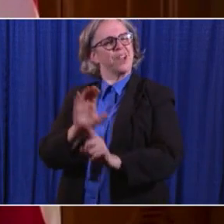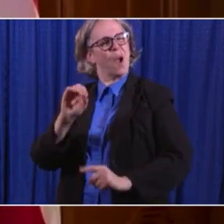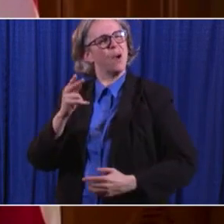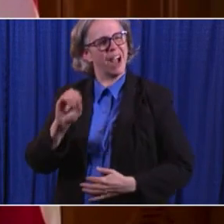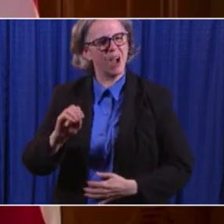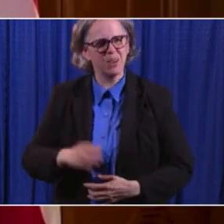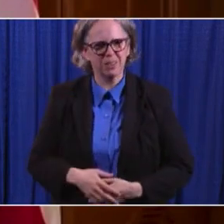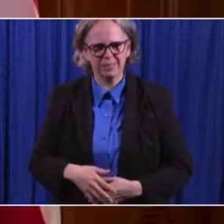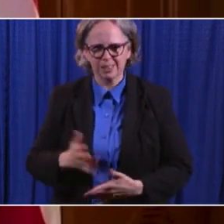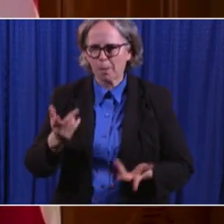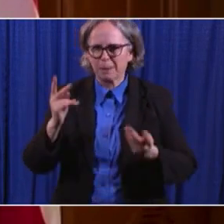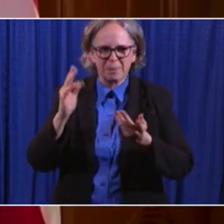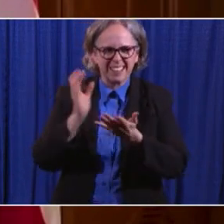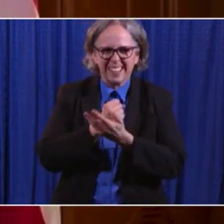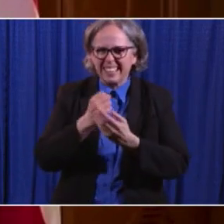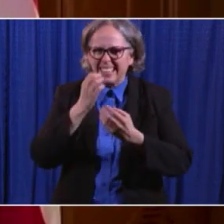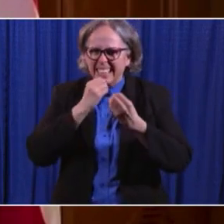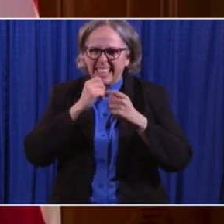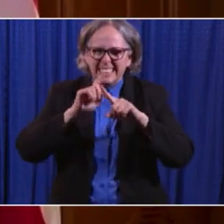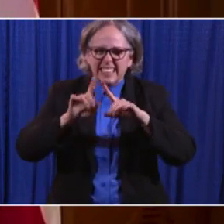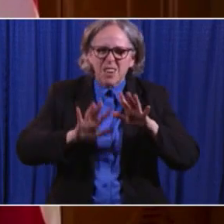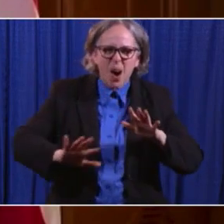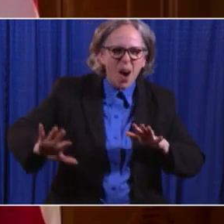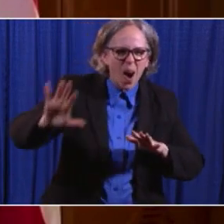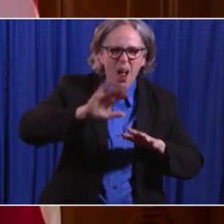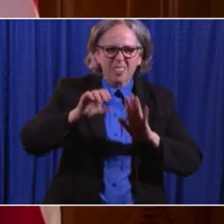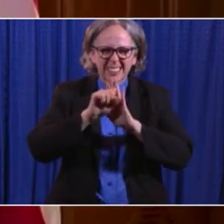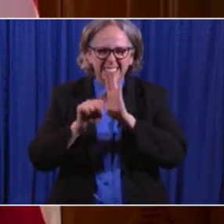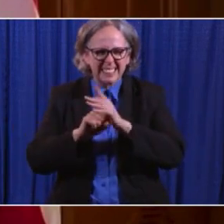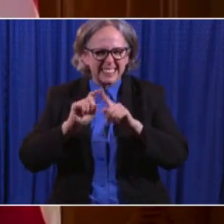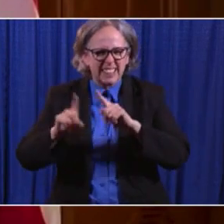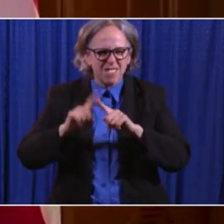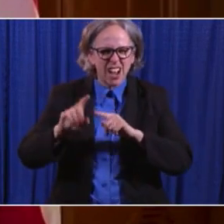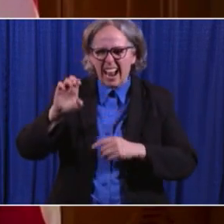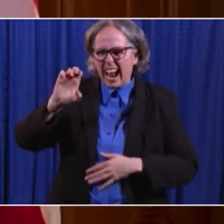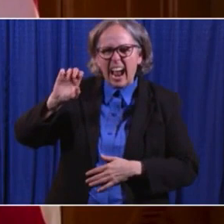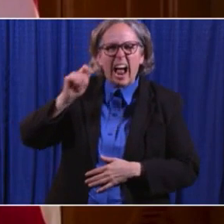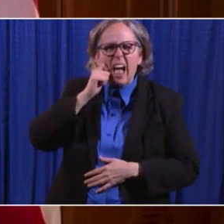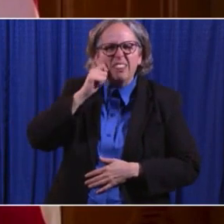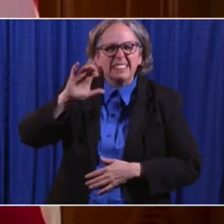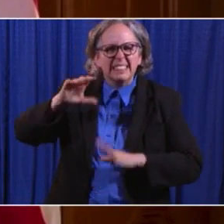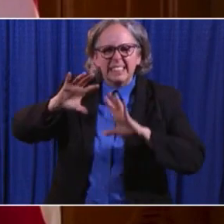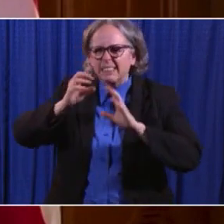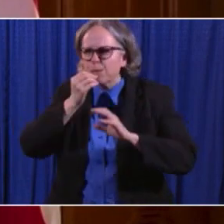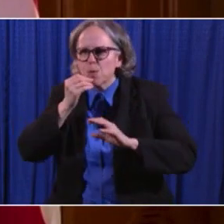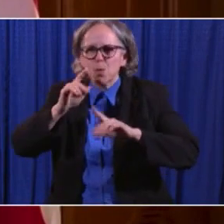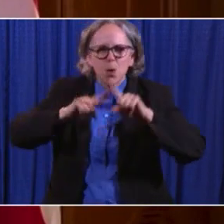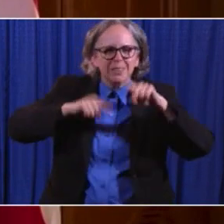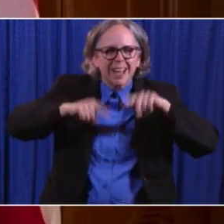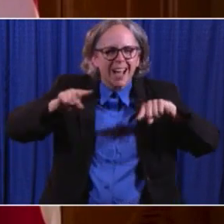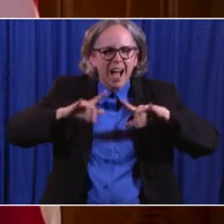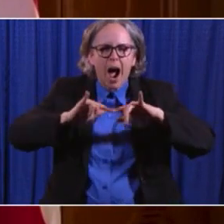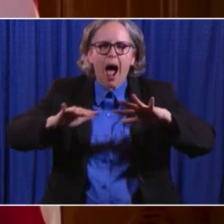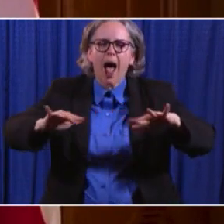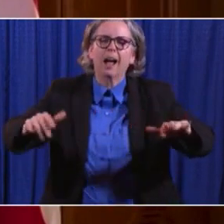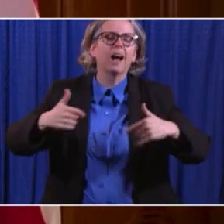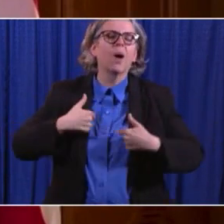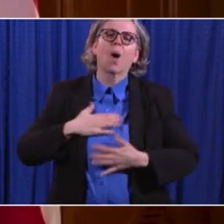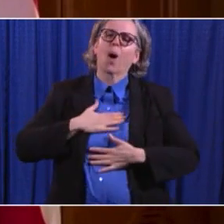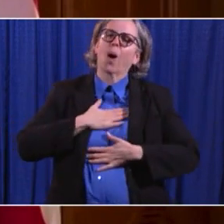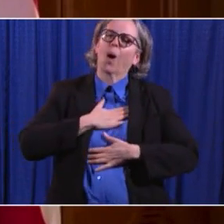the state of Ohio with some amazing ethnic food and other food. So we love festivals, but I think it